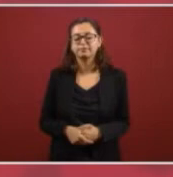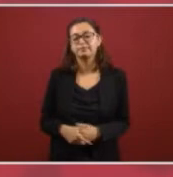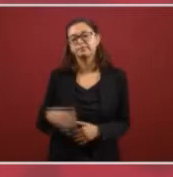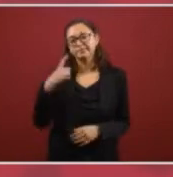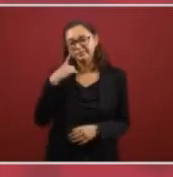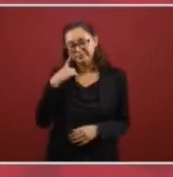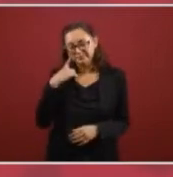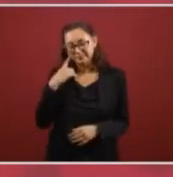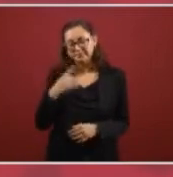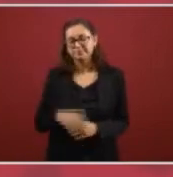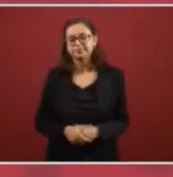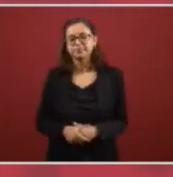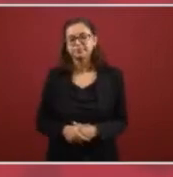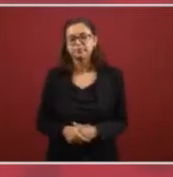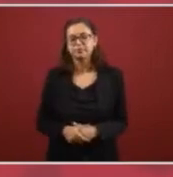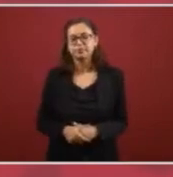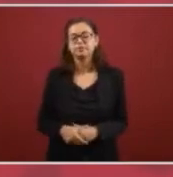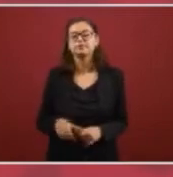Yes.